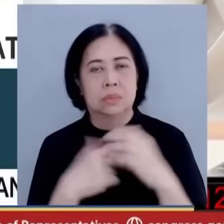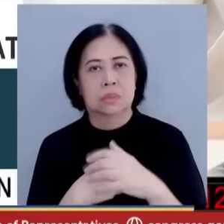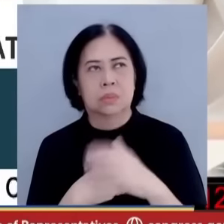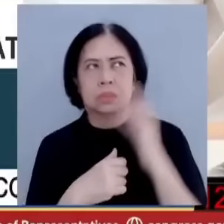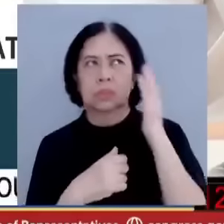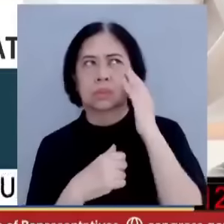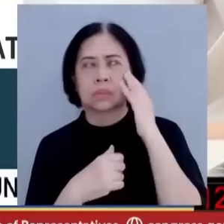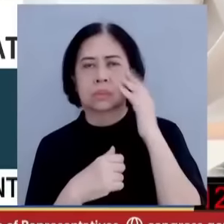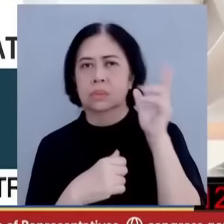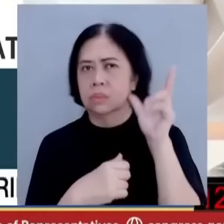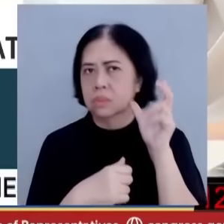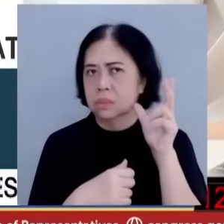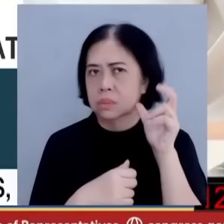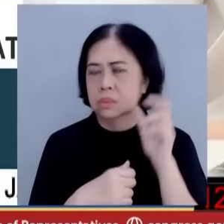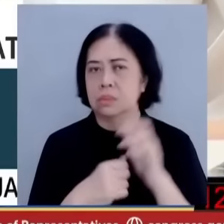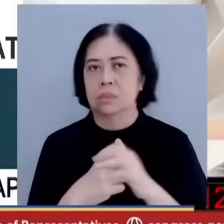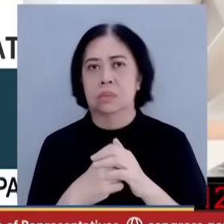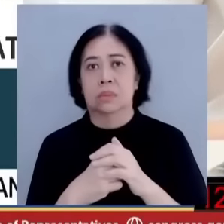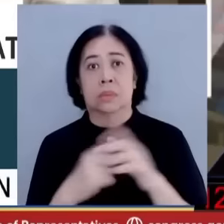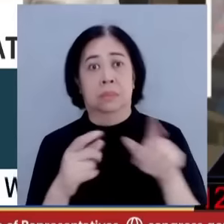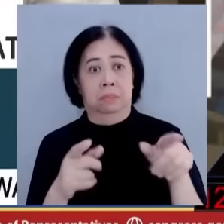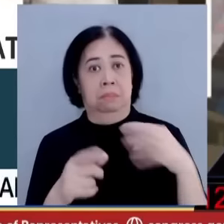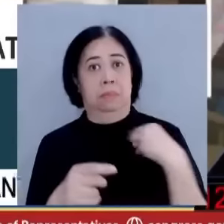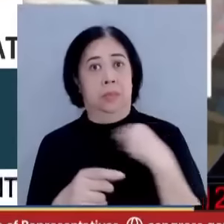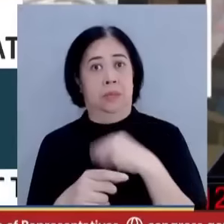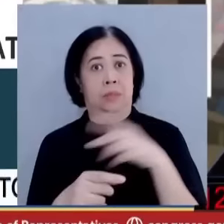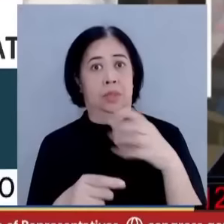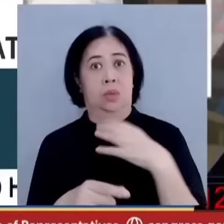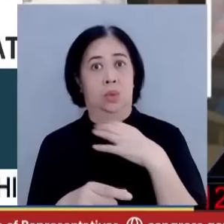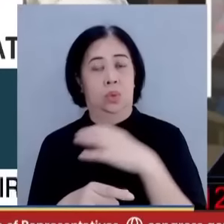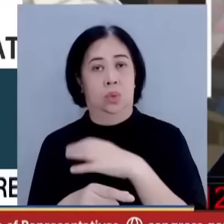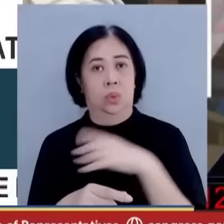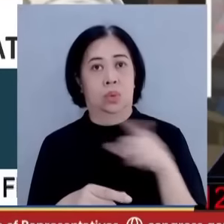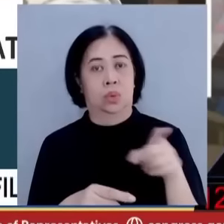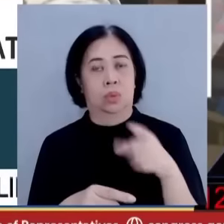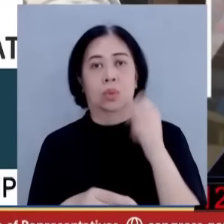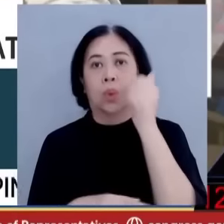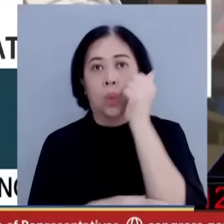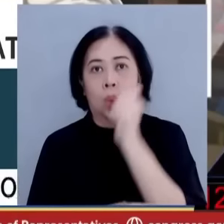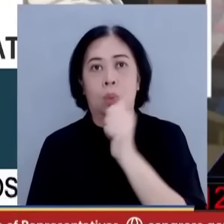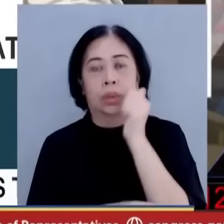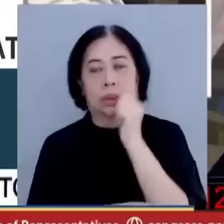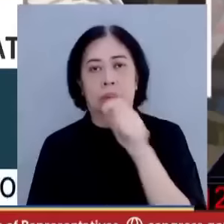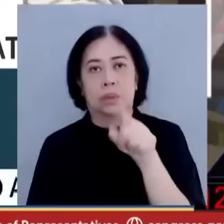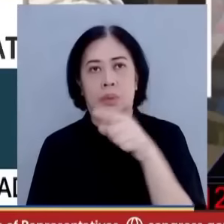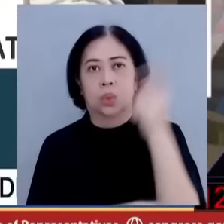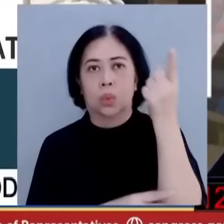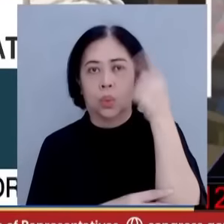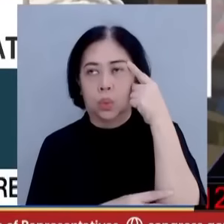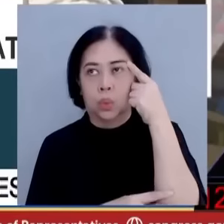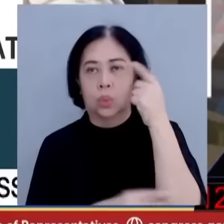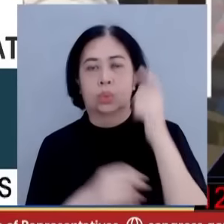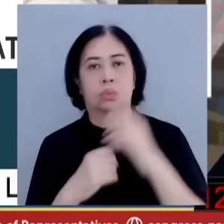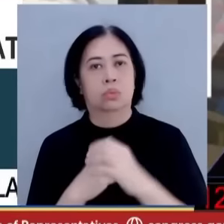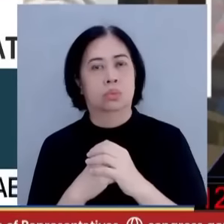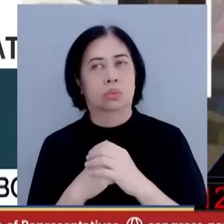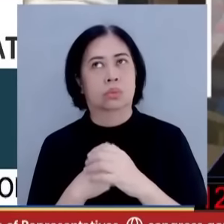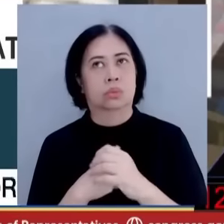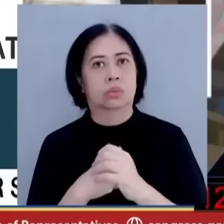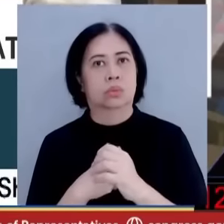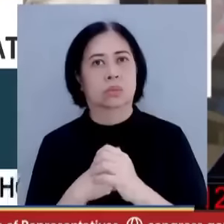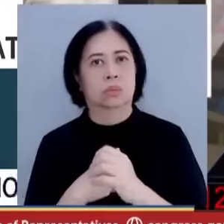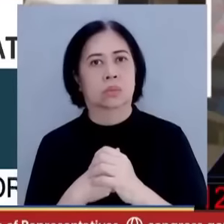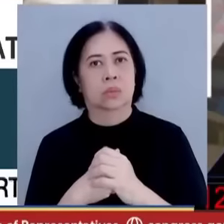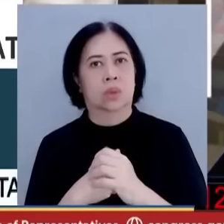that I happen to have known and heard is that even the members of Congress have always thought that what the